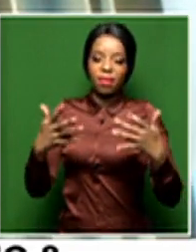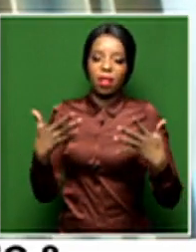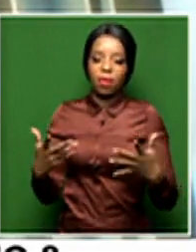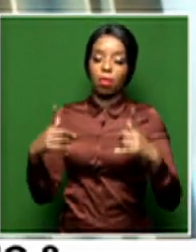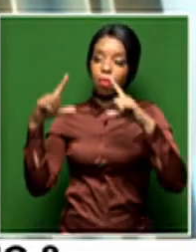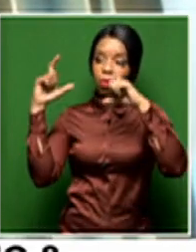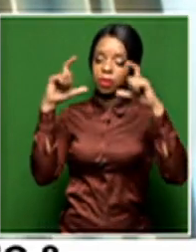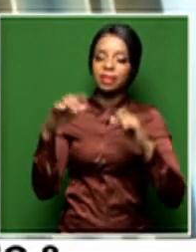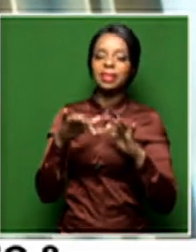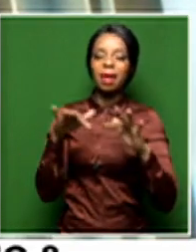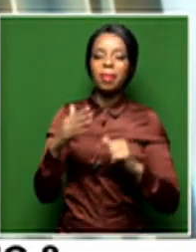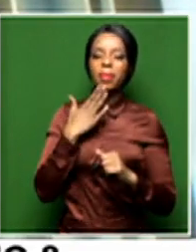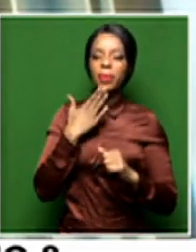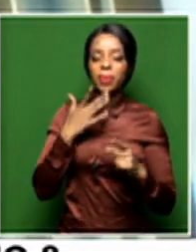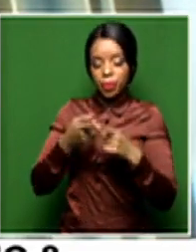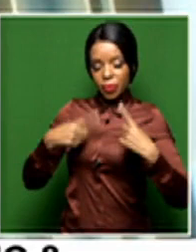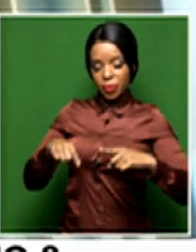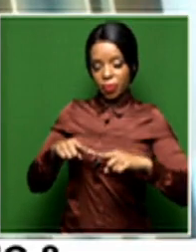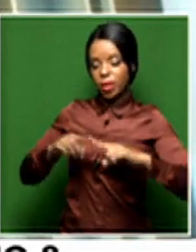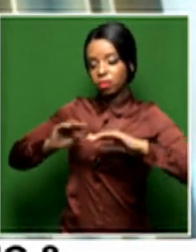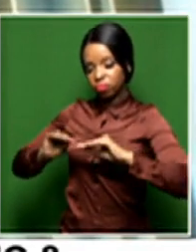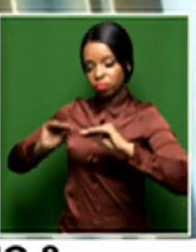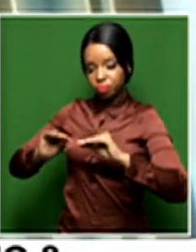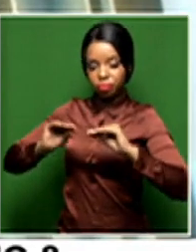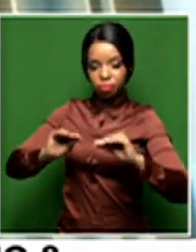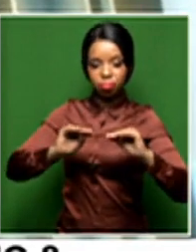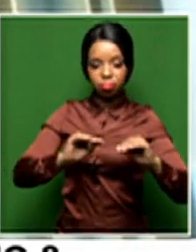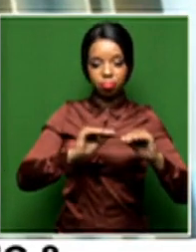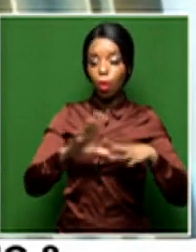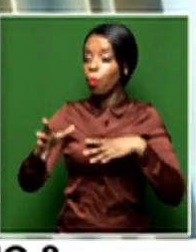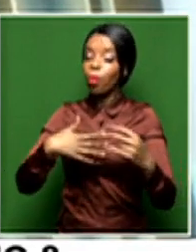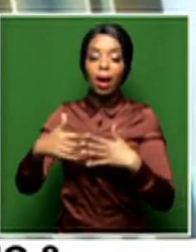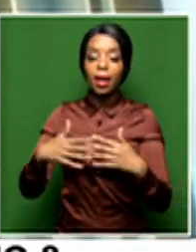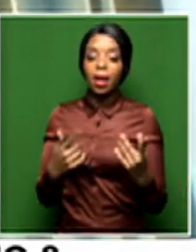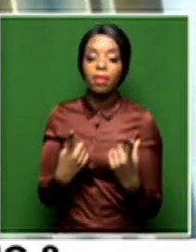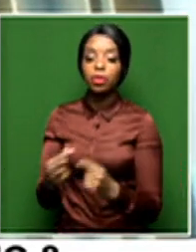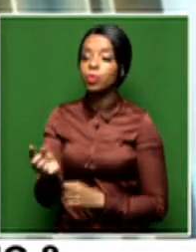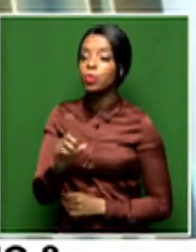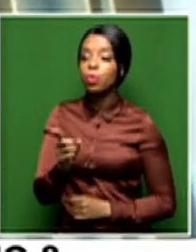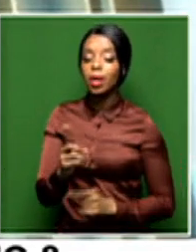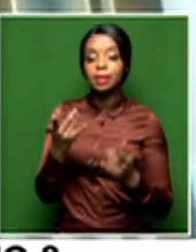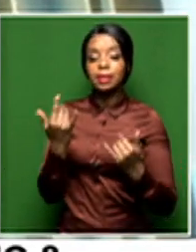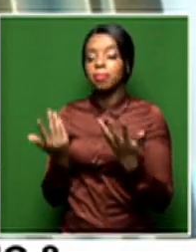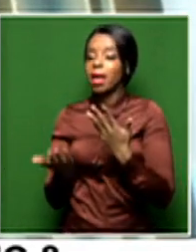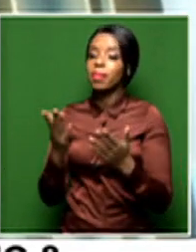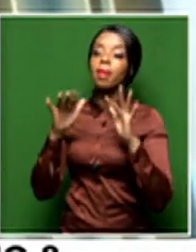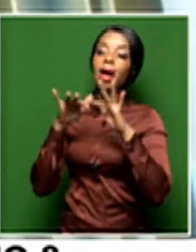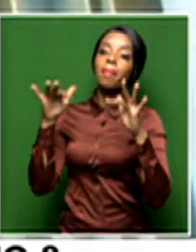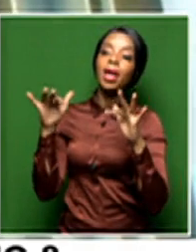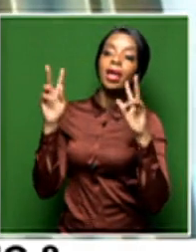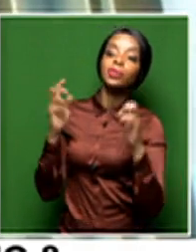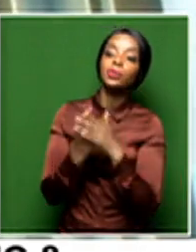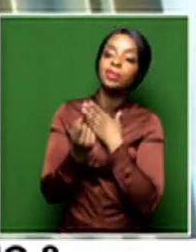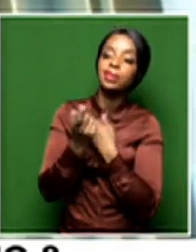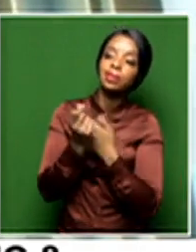are going to be taking whatever they do in the state affairs or public affairs in a manner where they understand